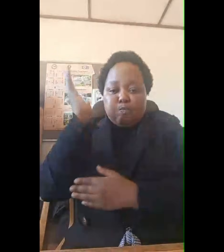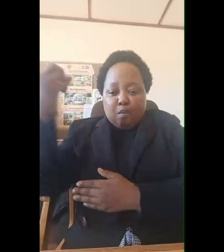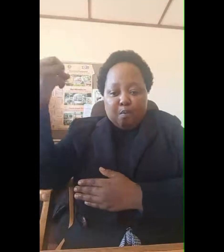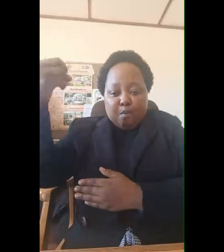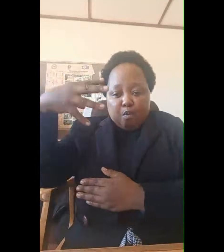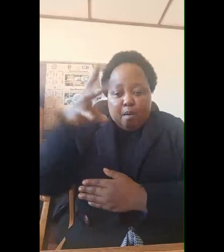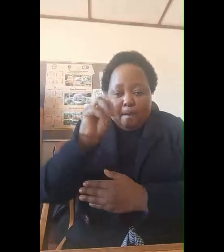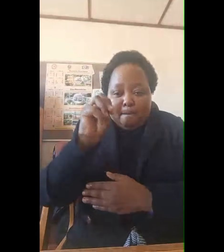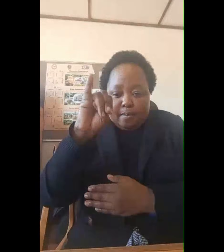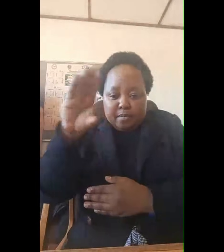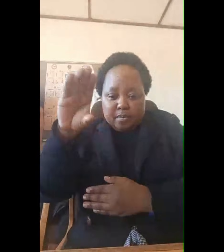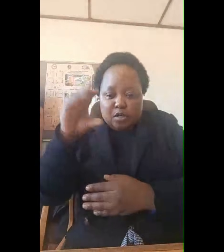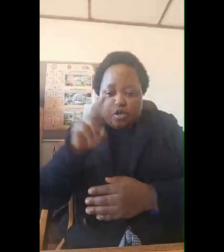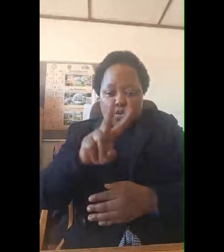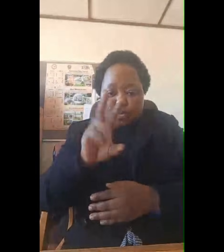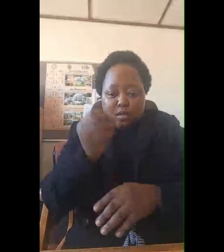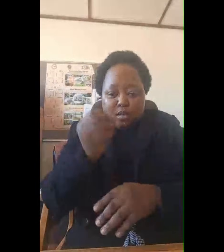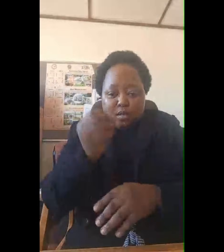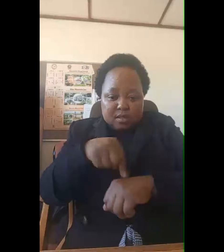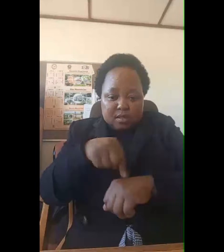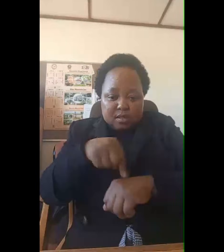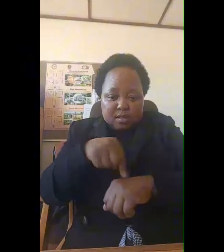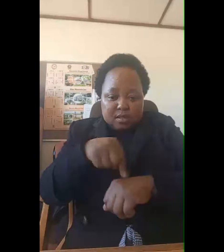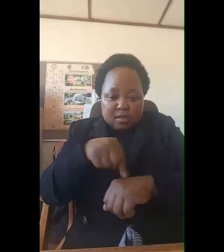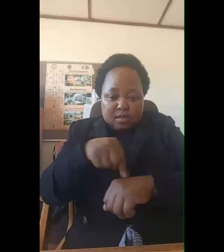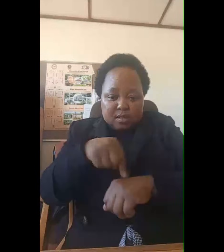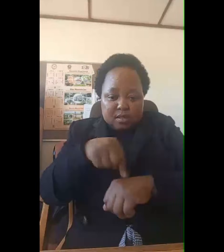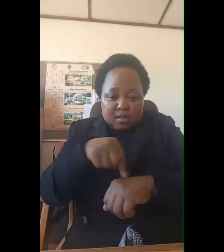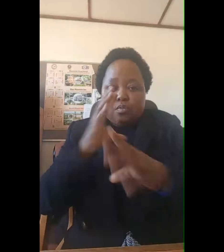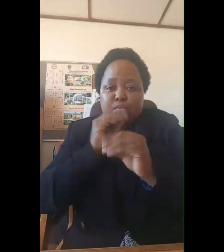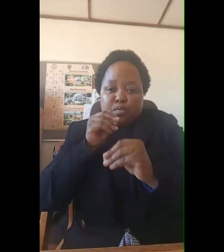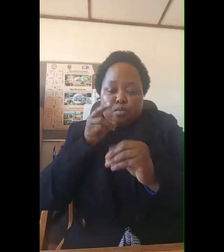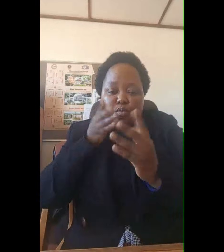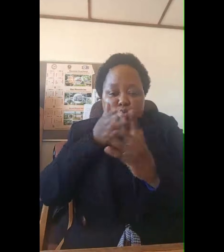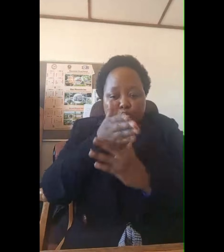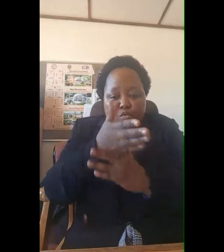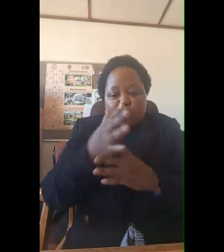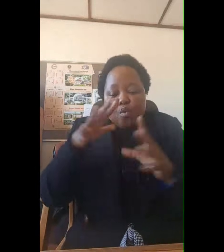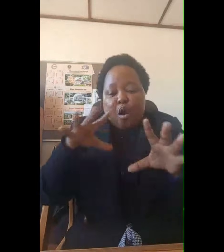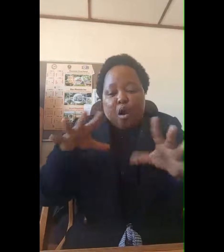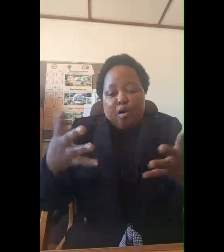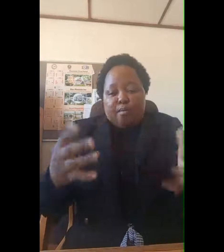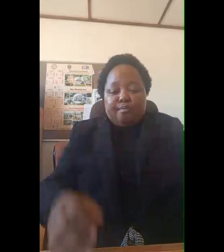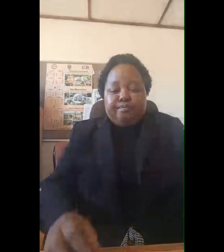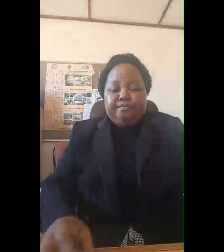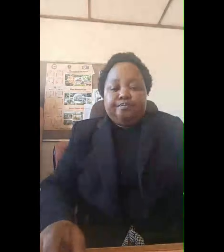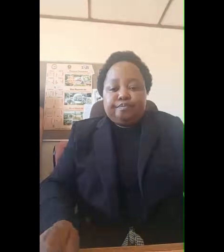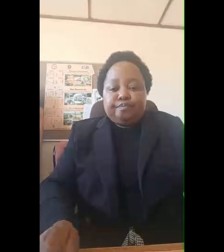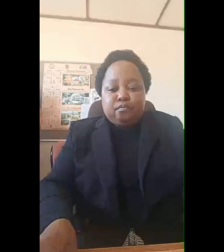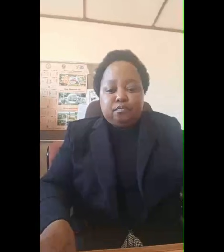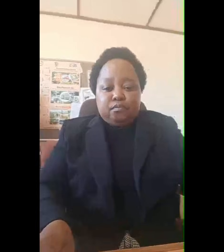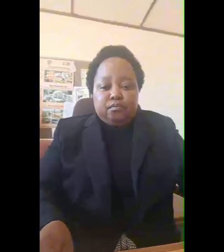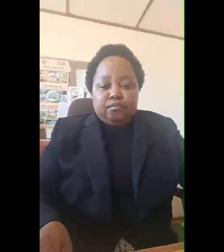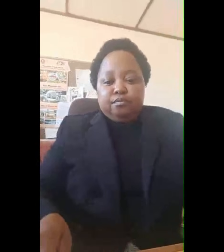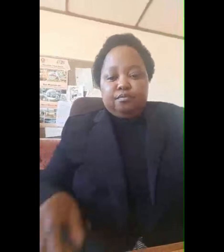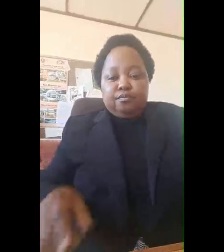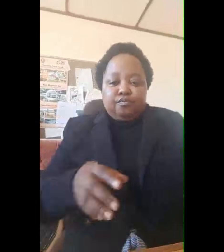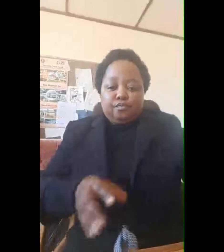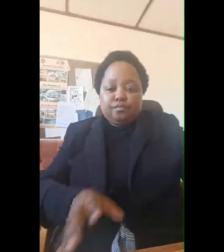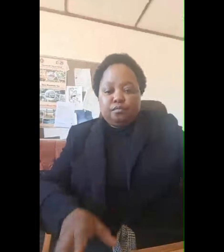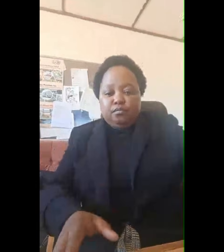minutes just to take us through this, colleagues. All the presentations would be